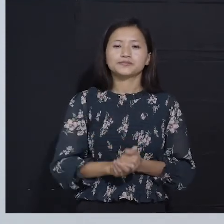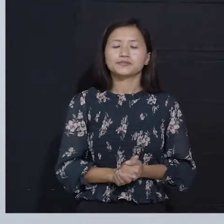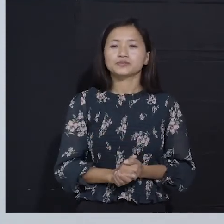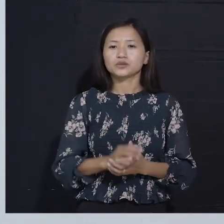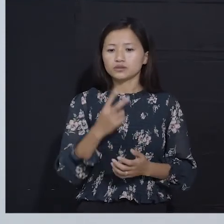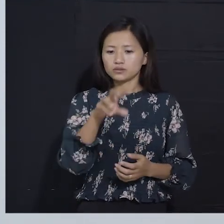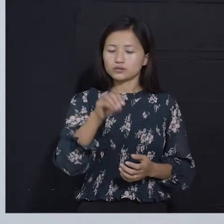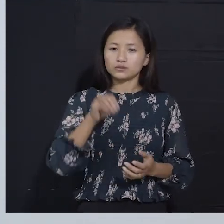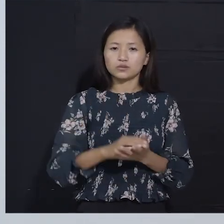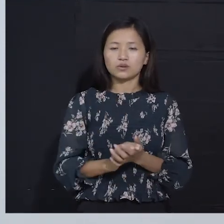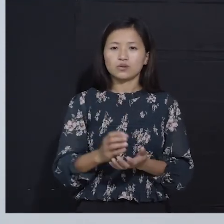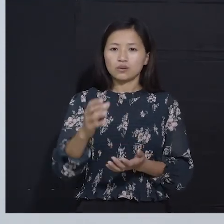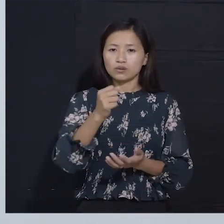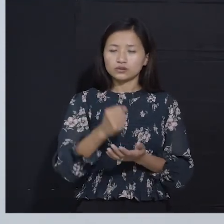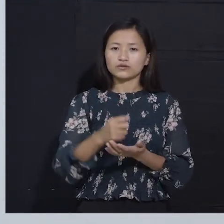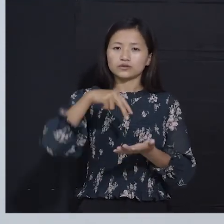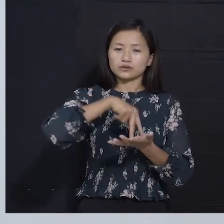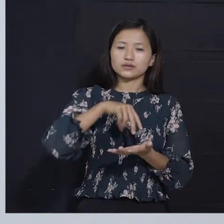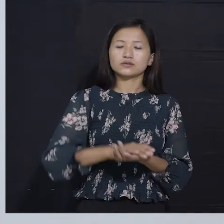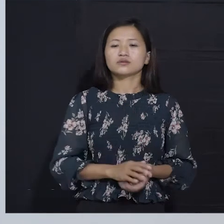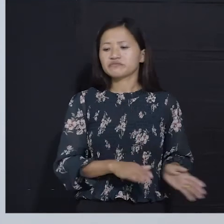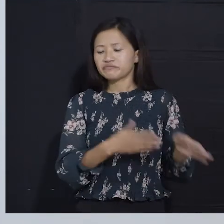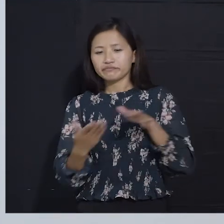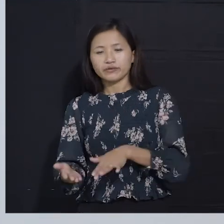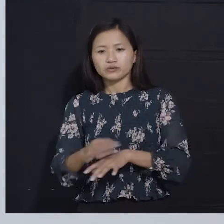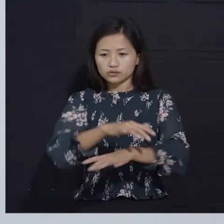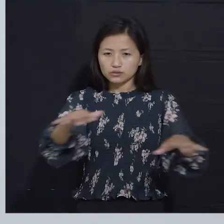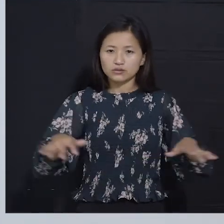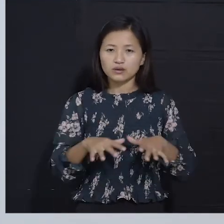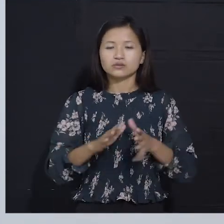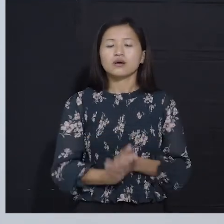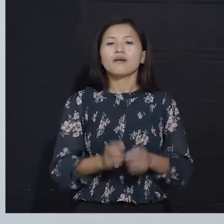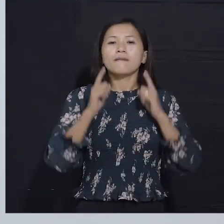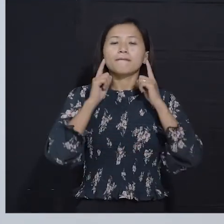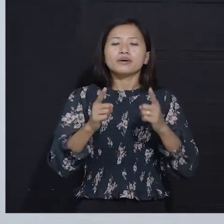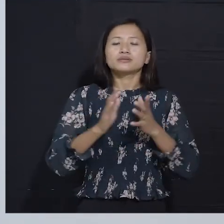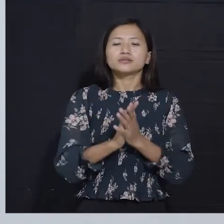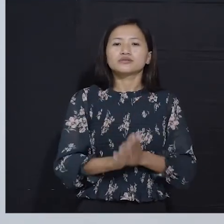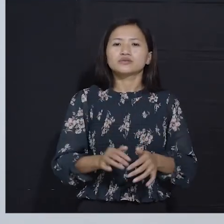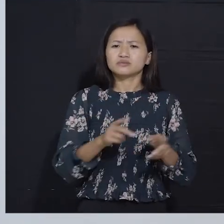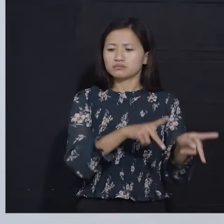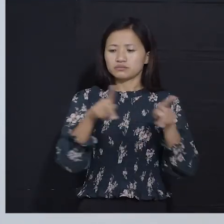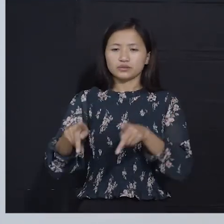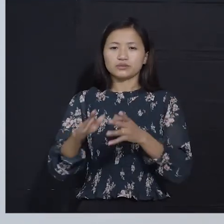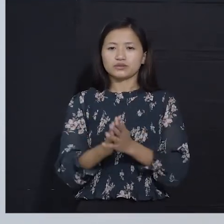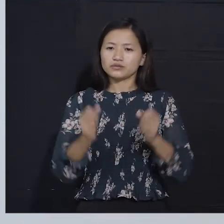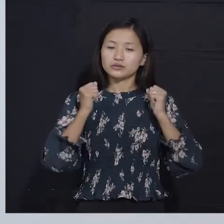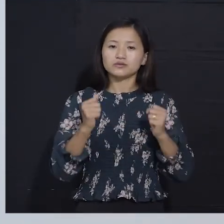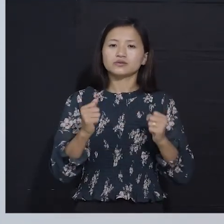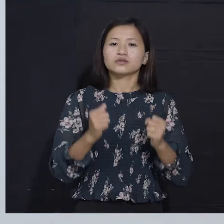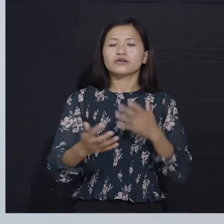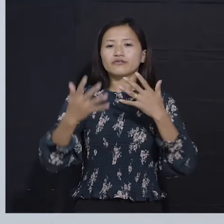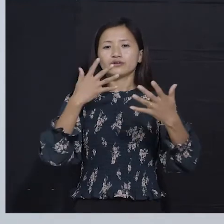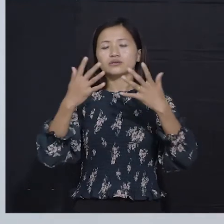took hold of his stand. That means he stood firm on the ground, getting ready to attack. If you are not prepared, it's difficult for